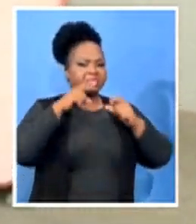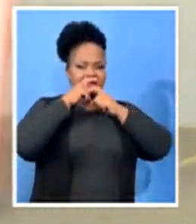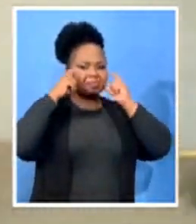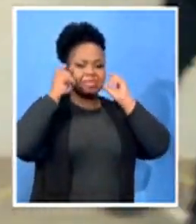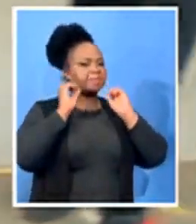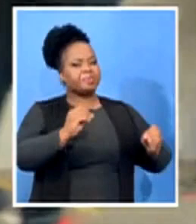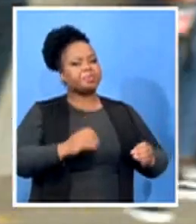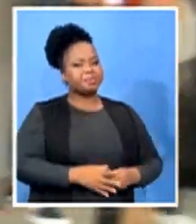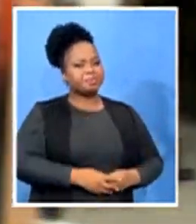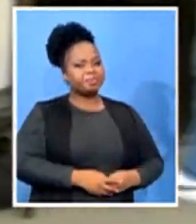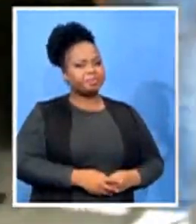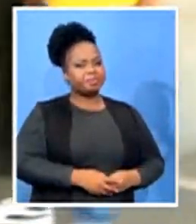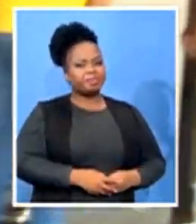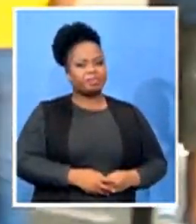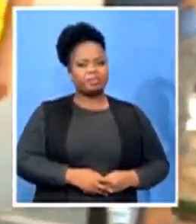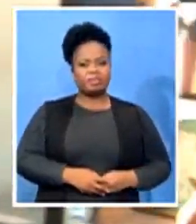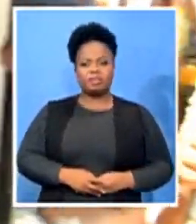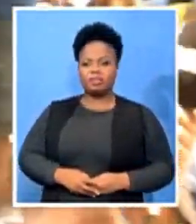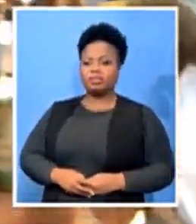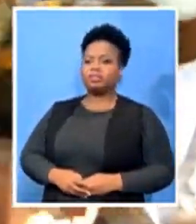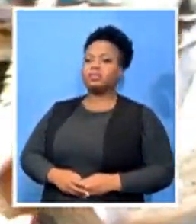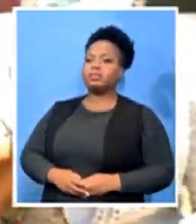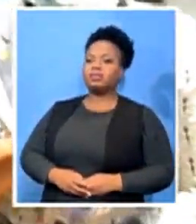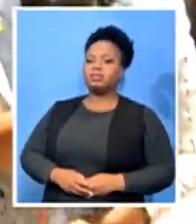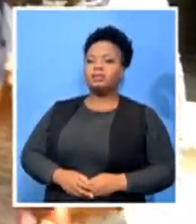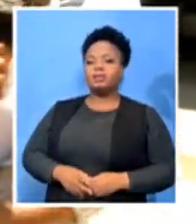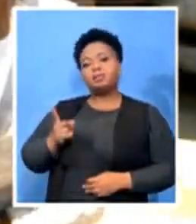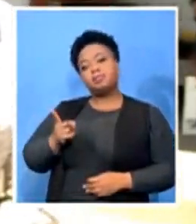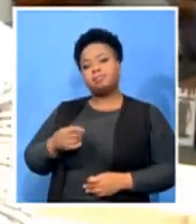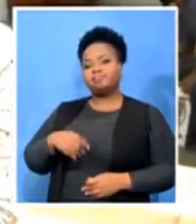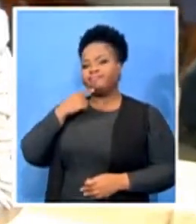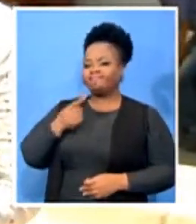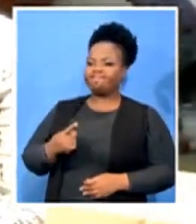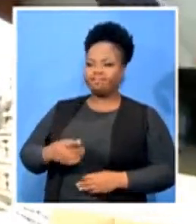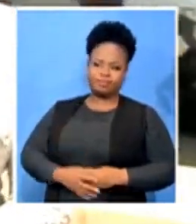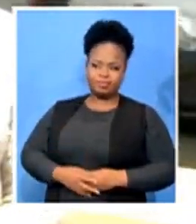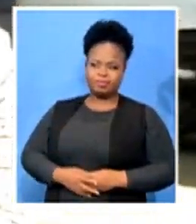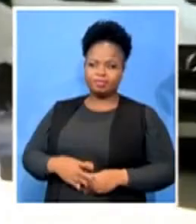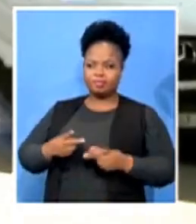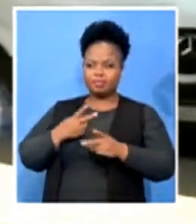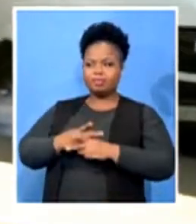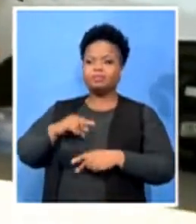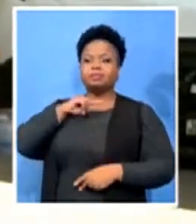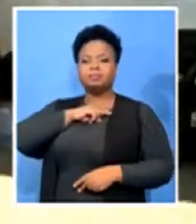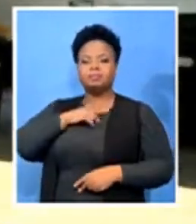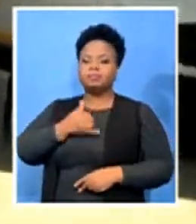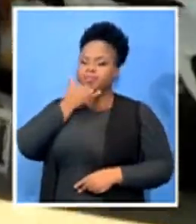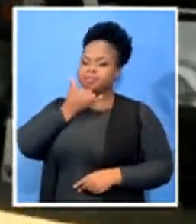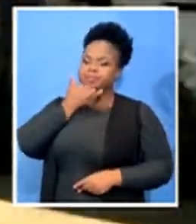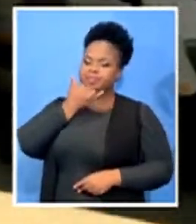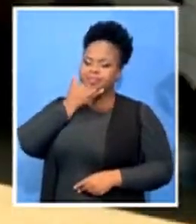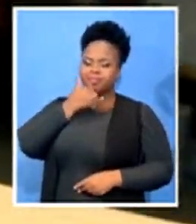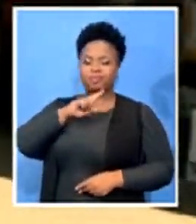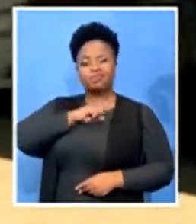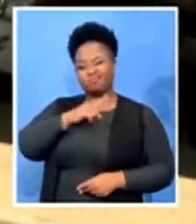Thank you very much. That is another commuter saying that she is happy, even though she sees that some people are complying